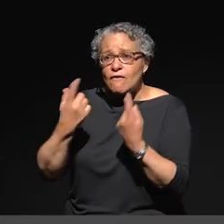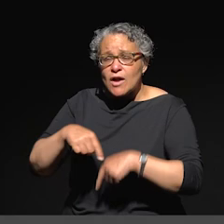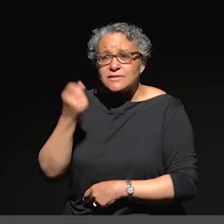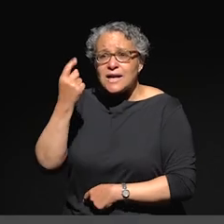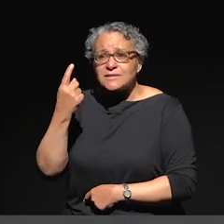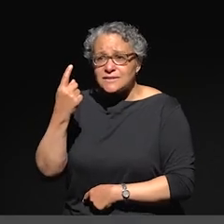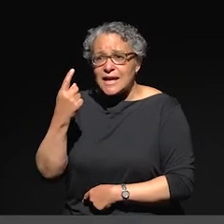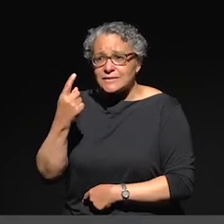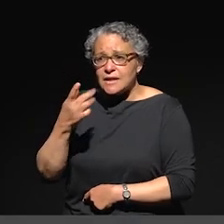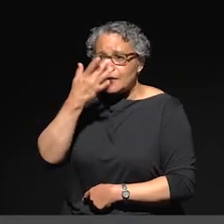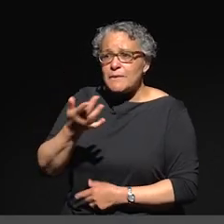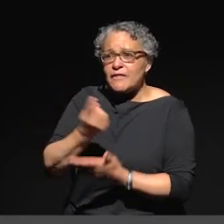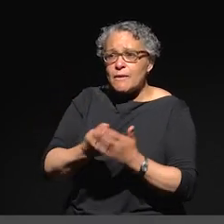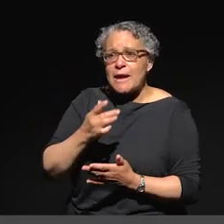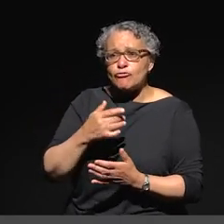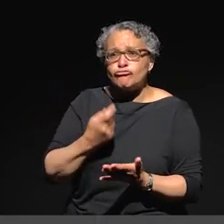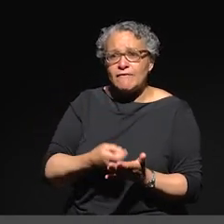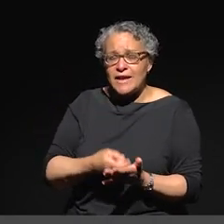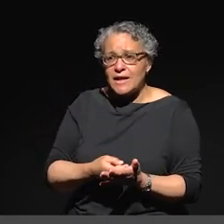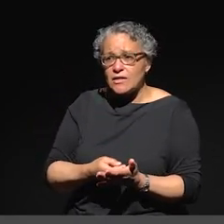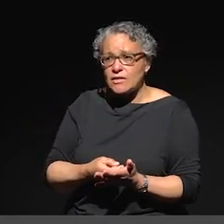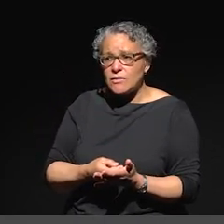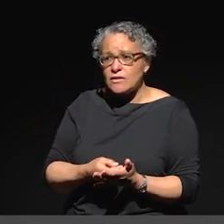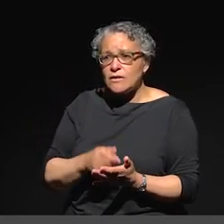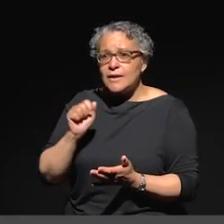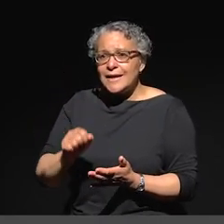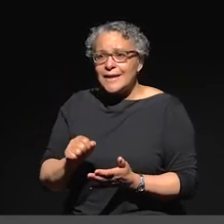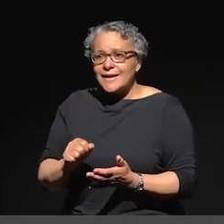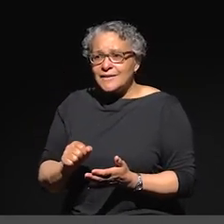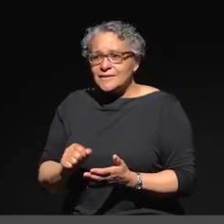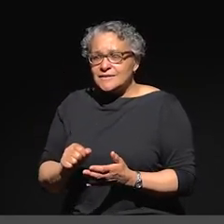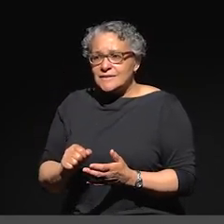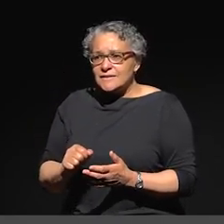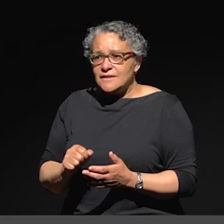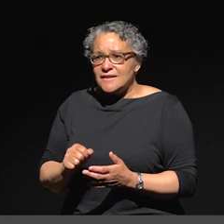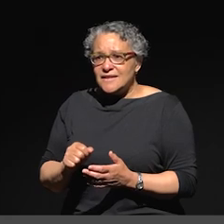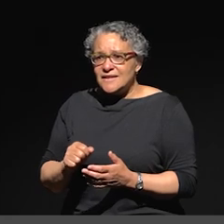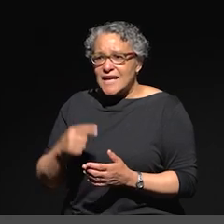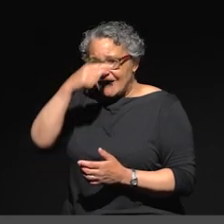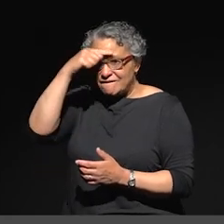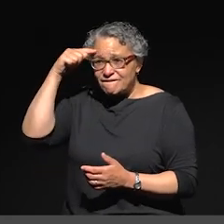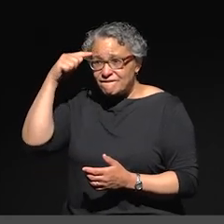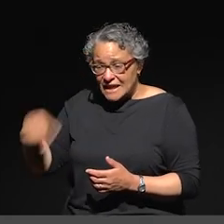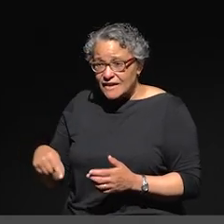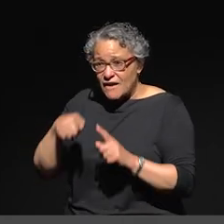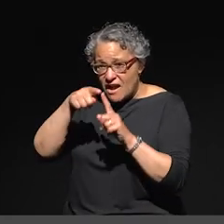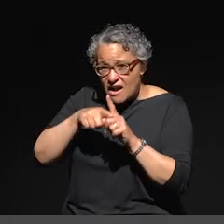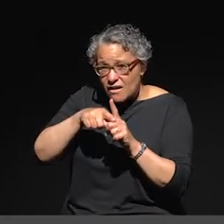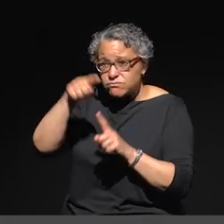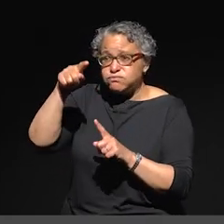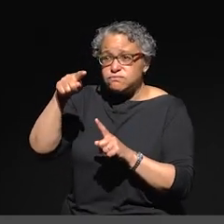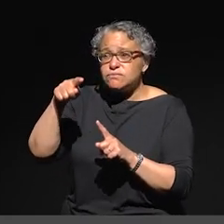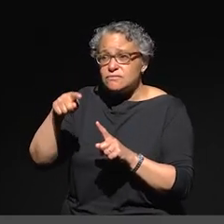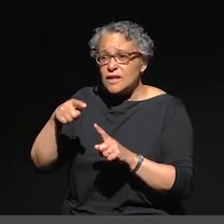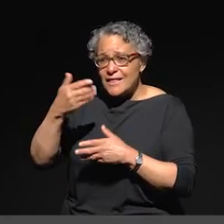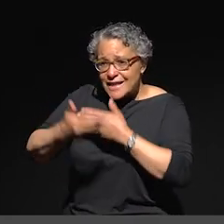Raphael. The cause of his death is unknown. He had this fever. There are contemporary descriptions, and especially Vasari, who's writing a